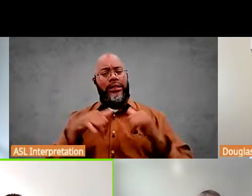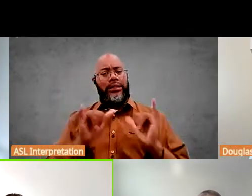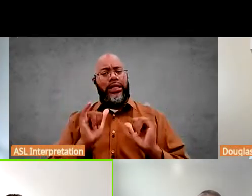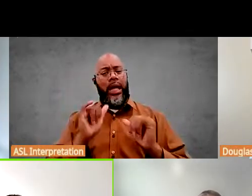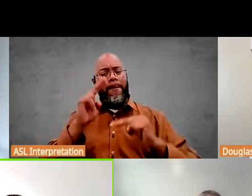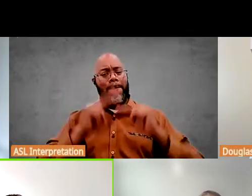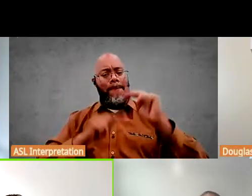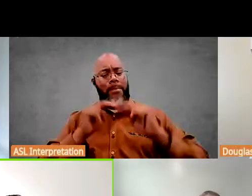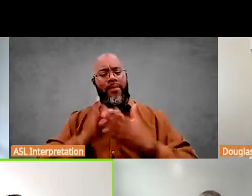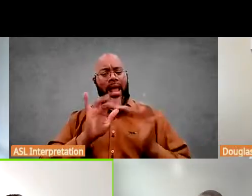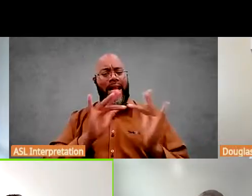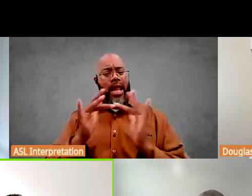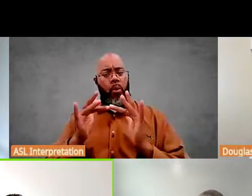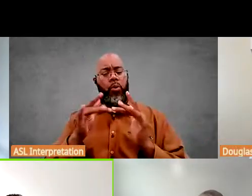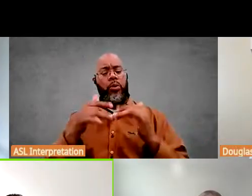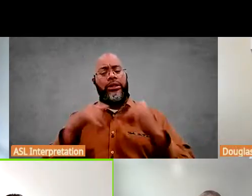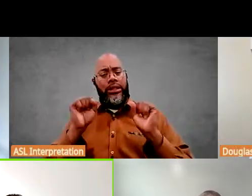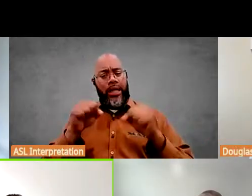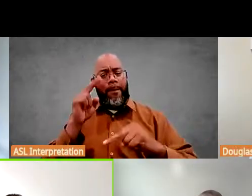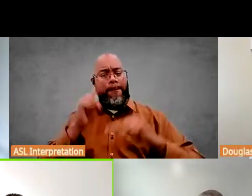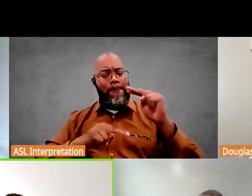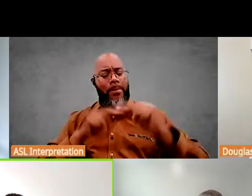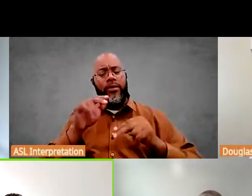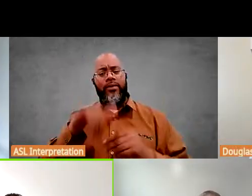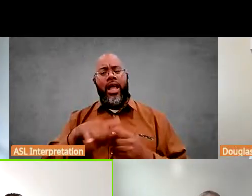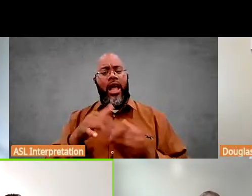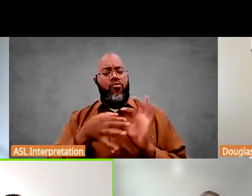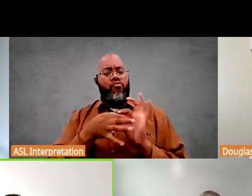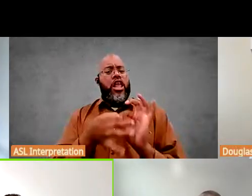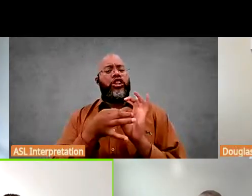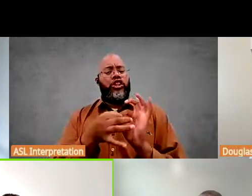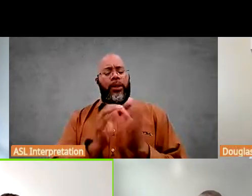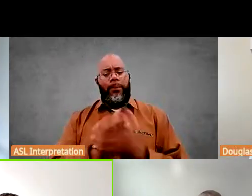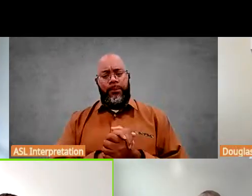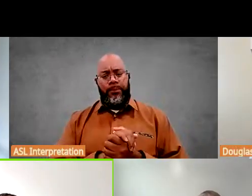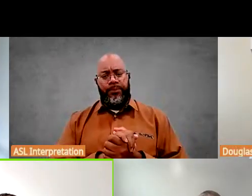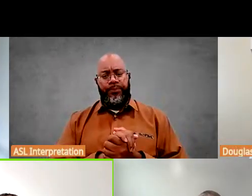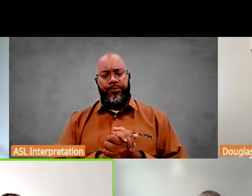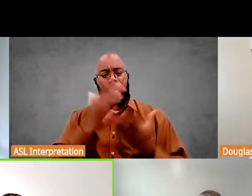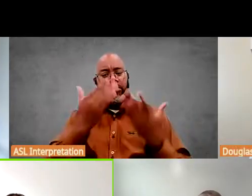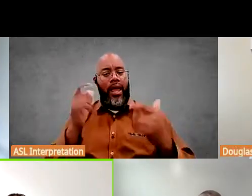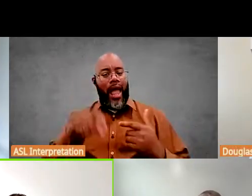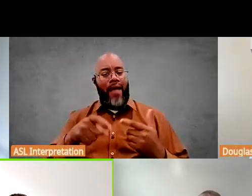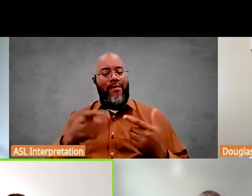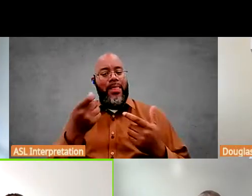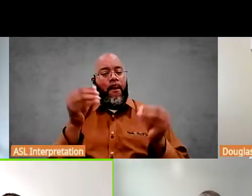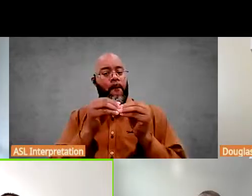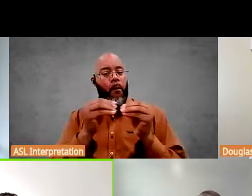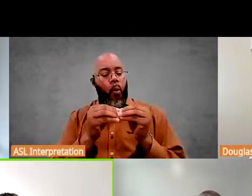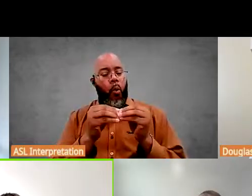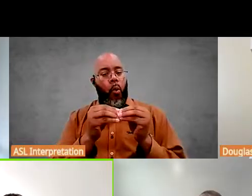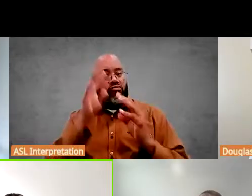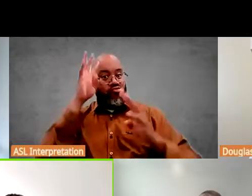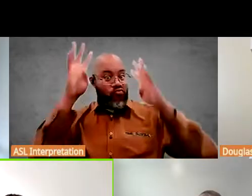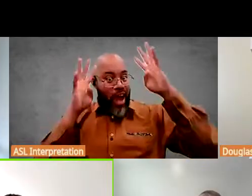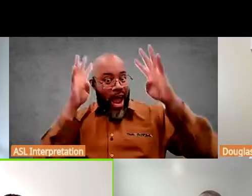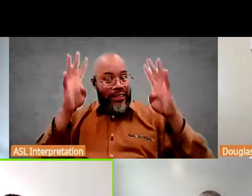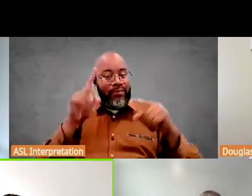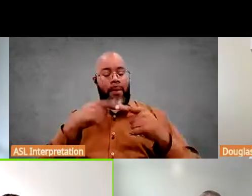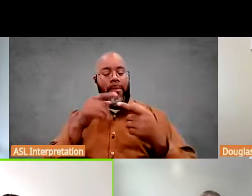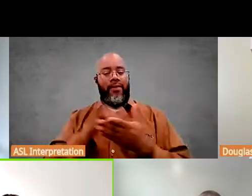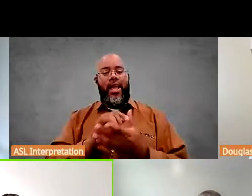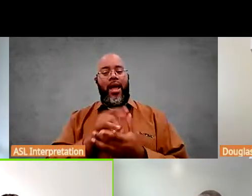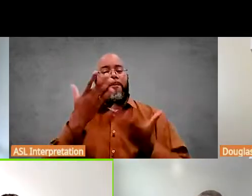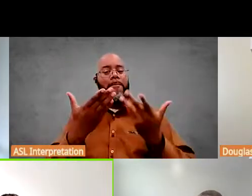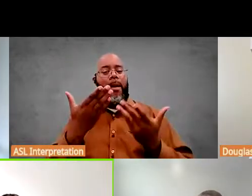those networks, you can still build those relationships. You might just have to be a little bit more creative about it. You